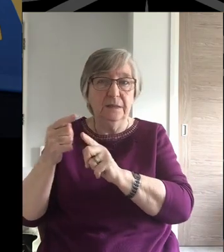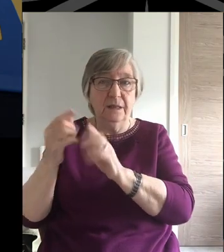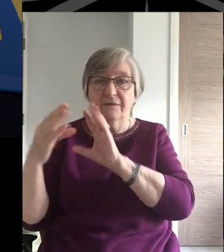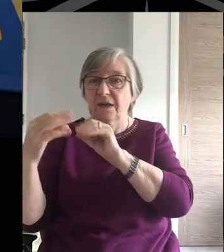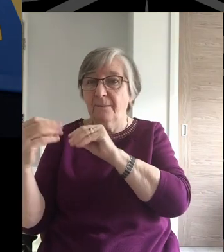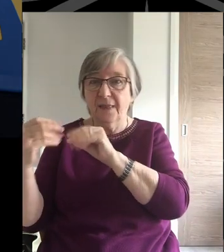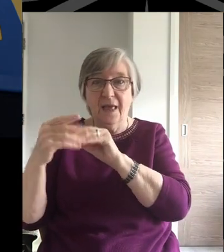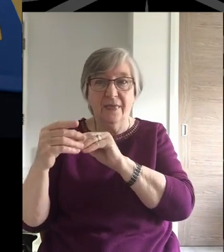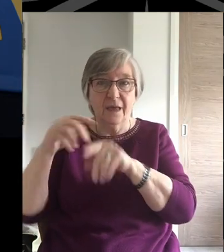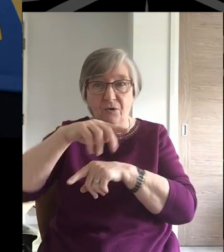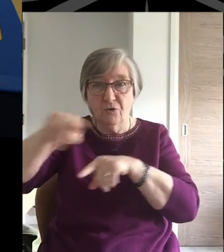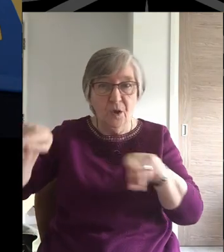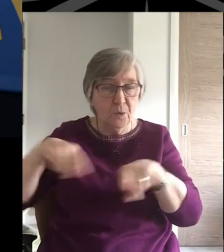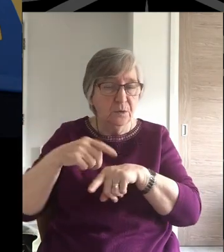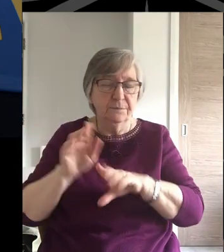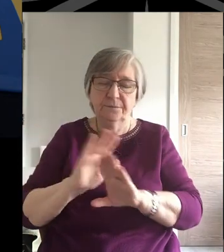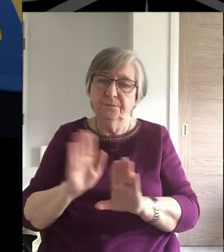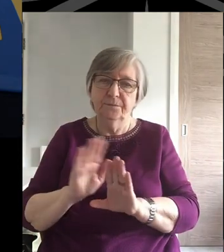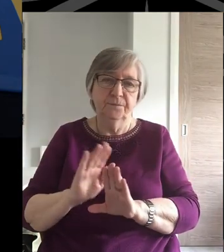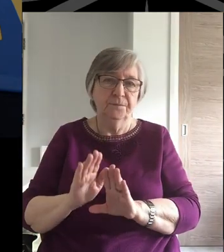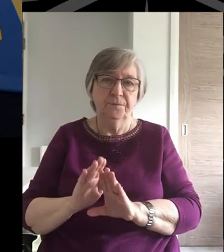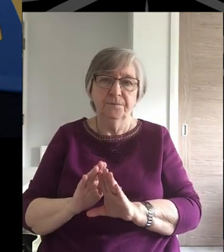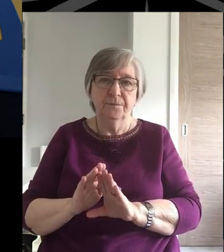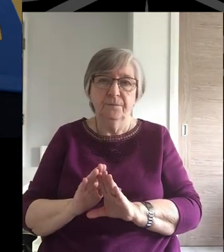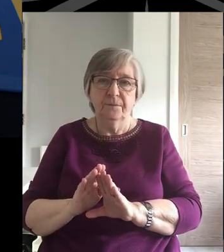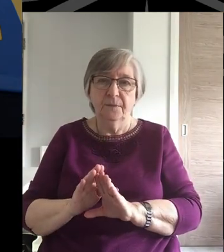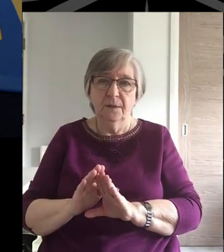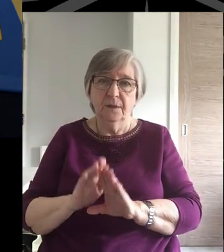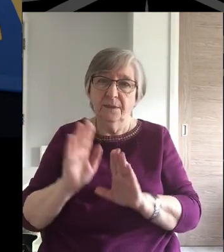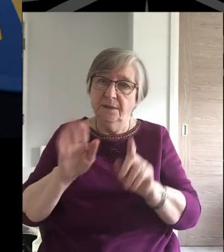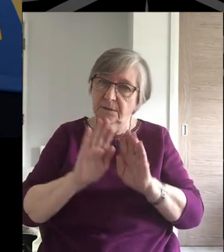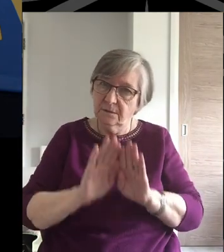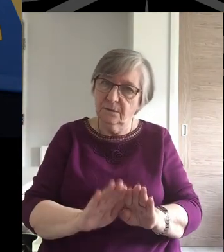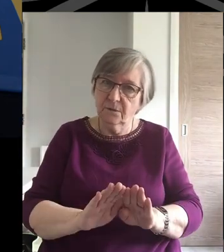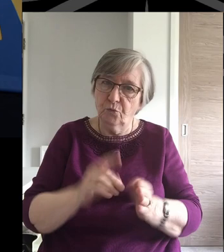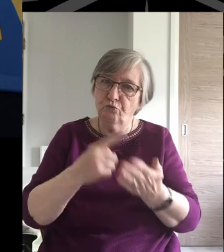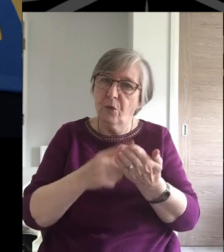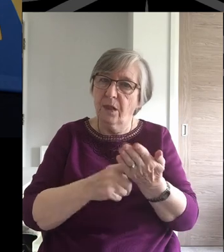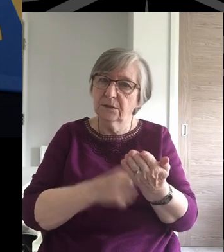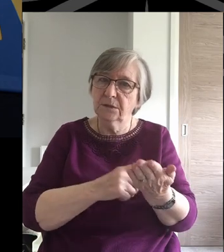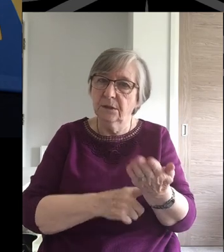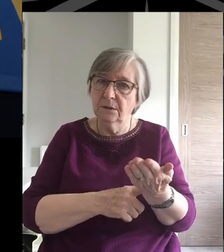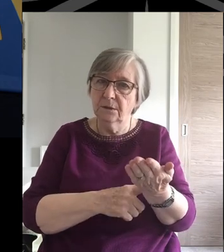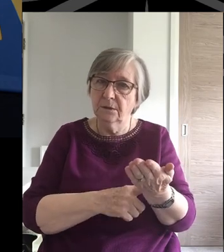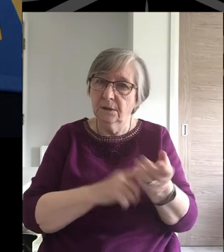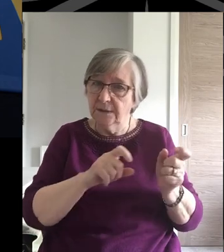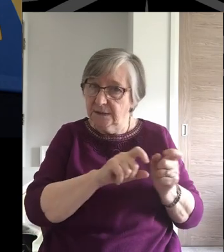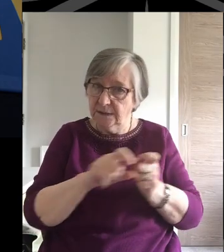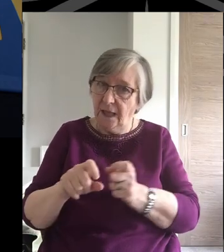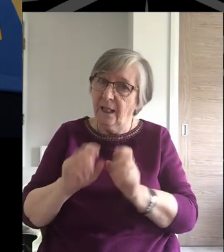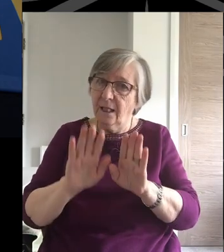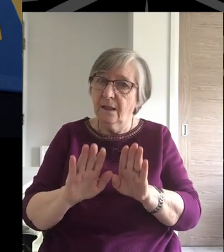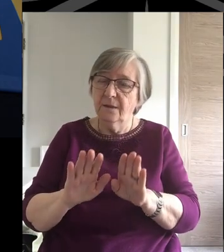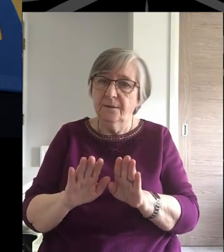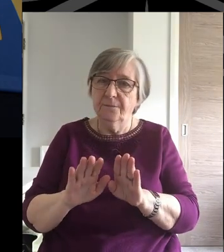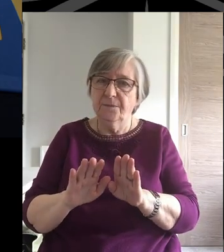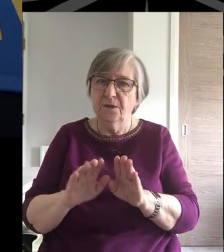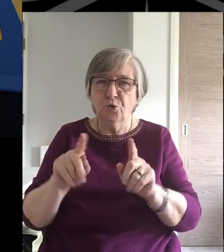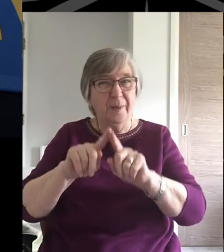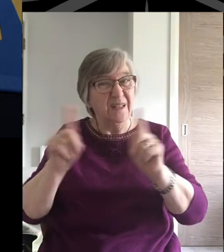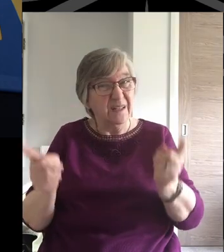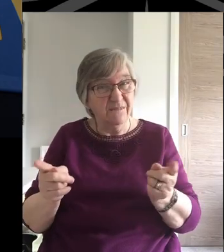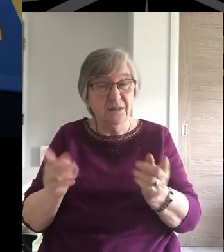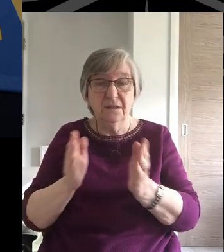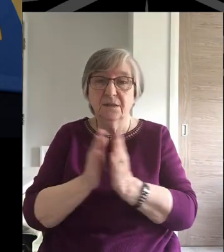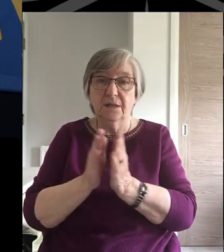a chat across around the room and so on. These restrictions are still imposed upon us. So it will be quite a